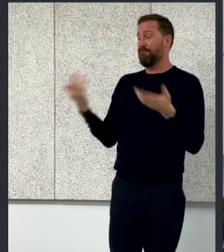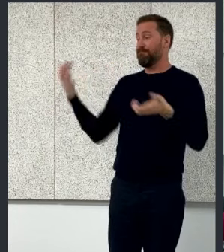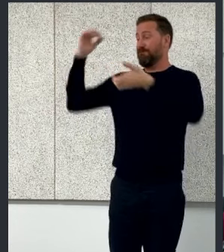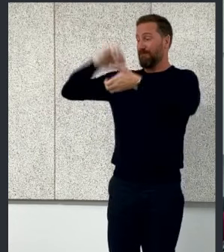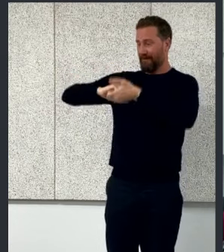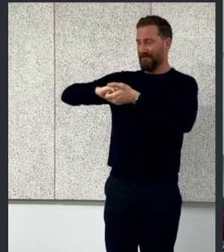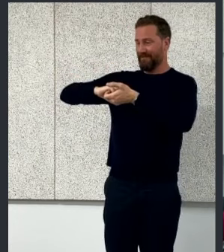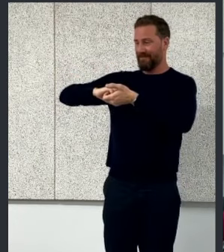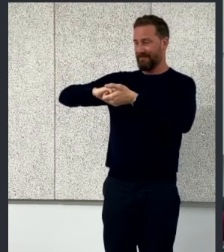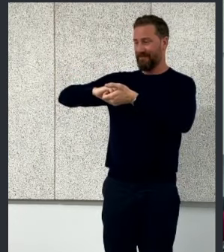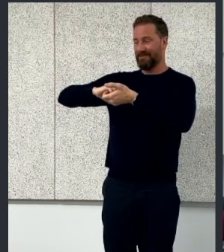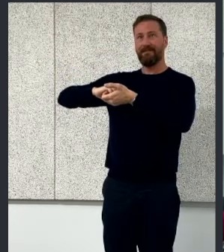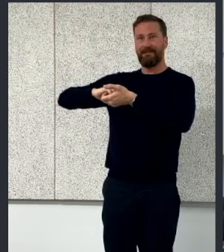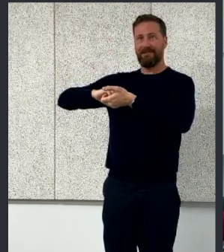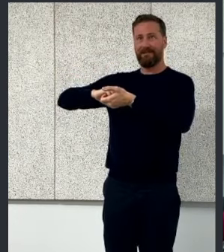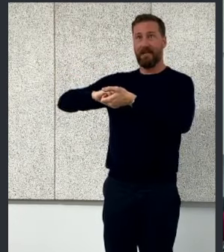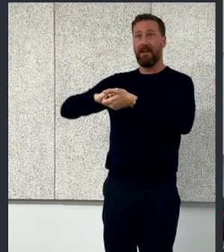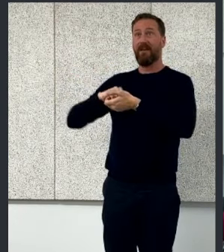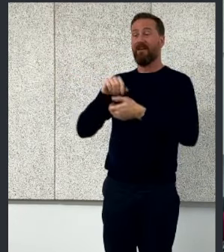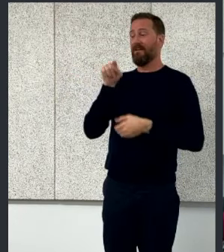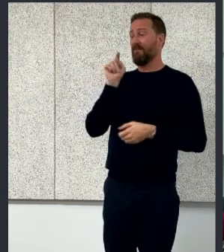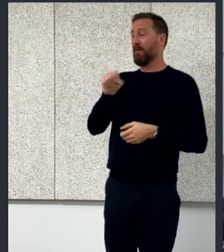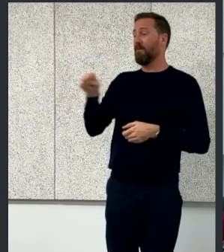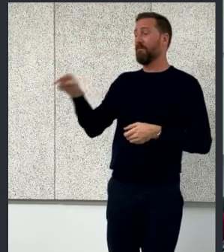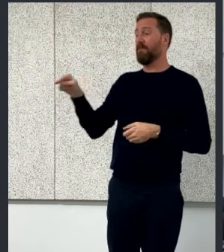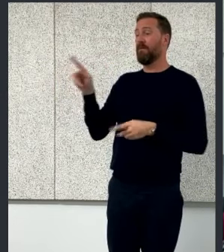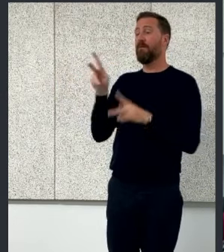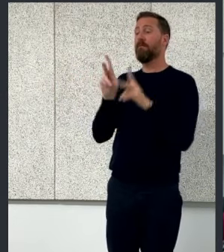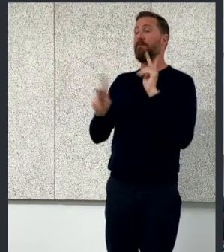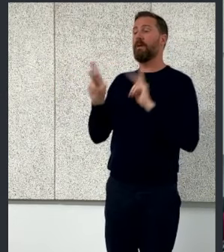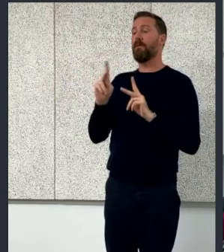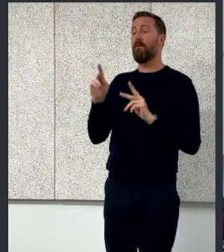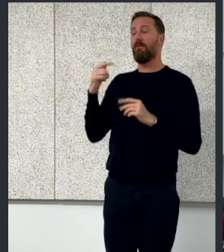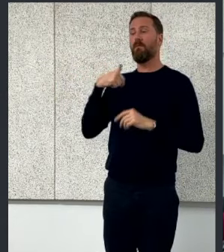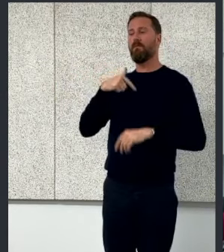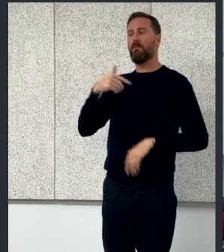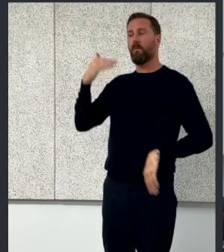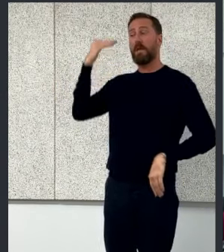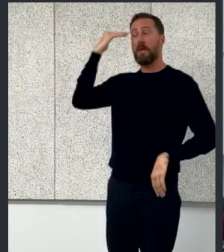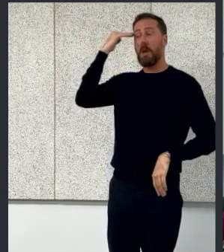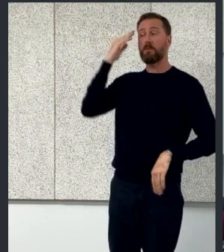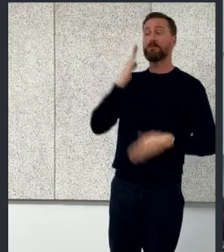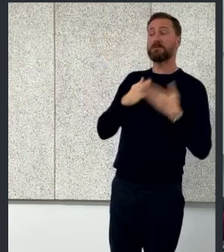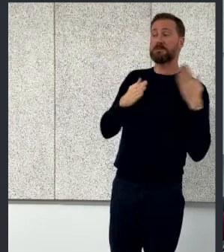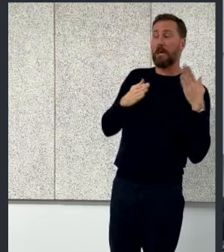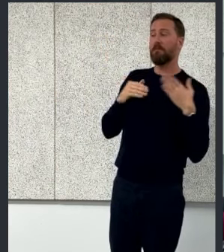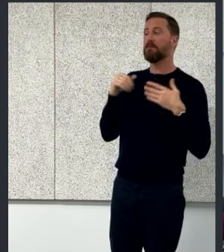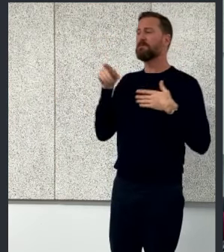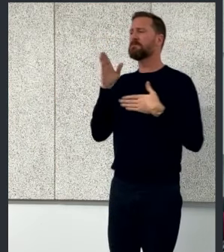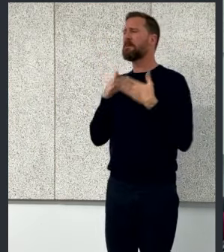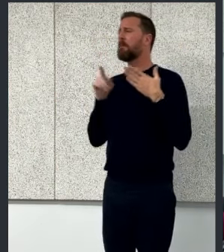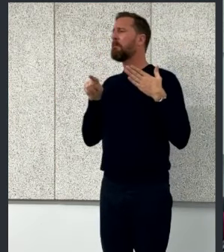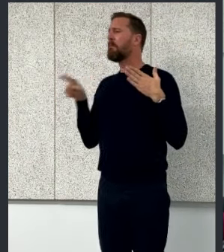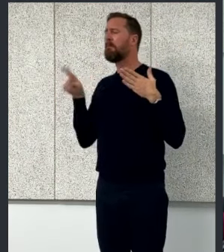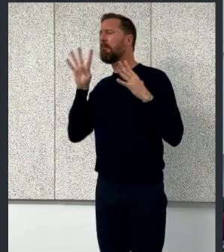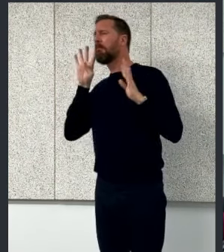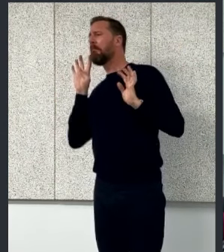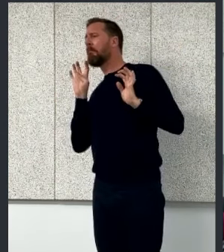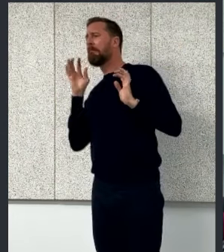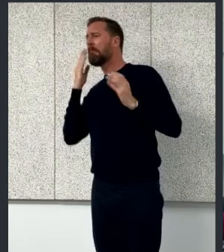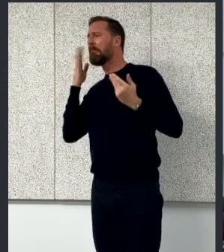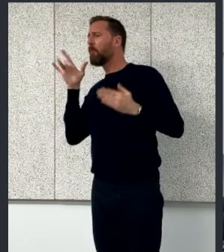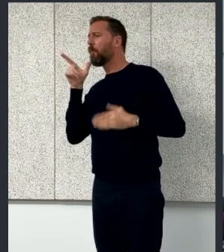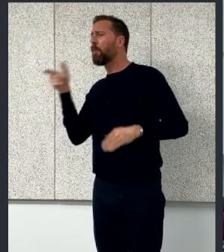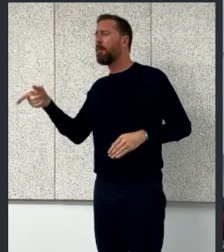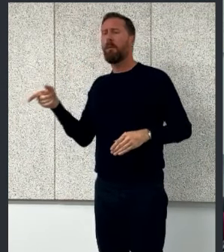that some of whom we know, some of whom we don't know, but helping us facilitate those partnerships and maybe thinking about people that are not